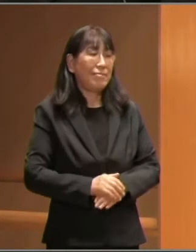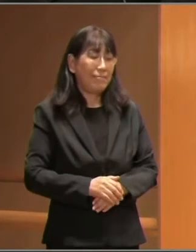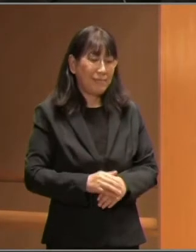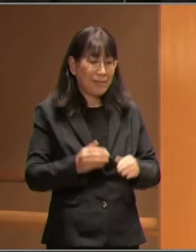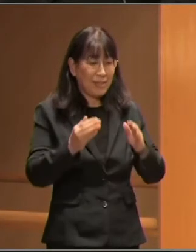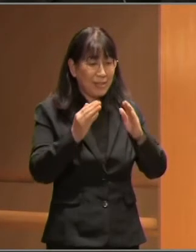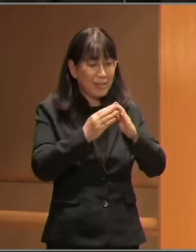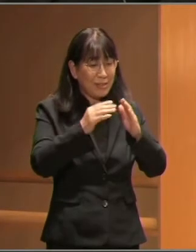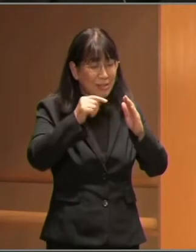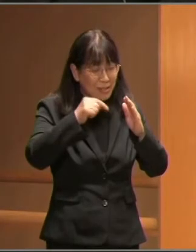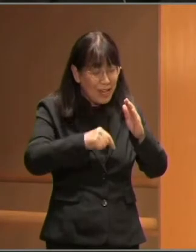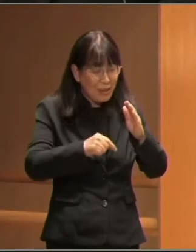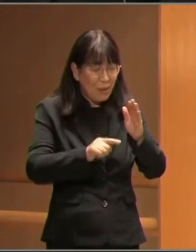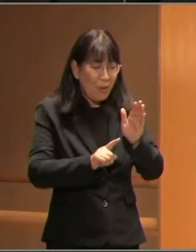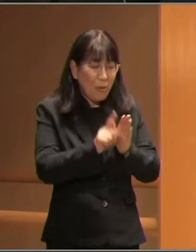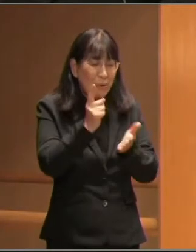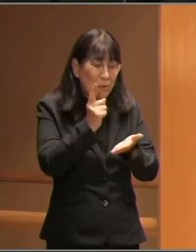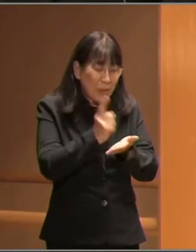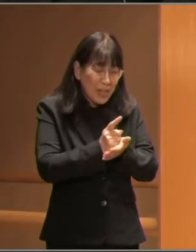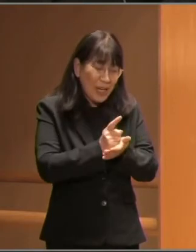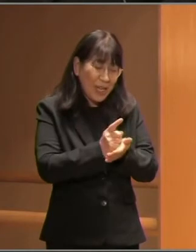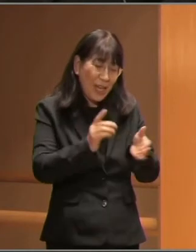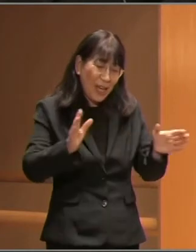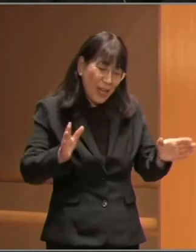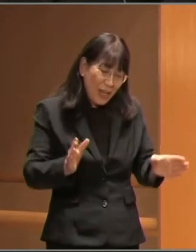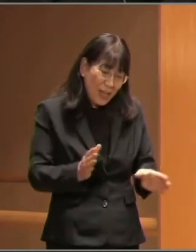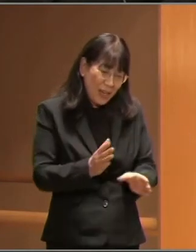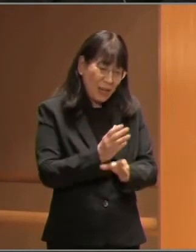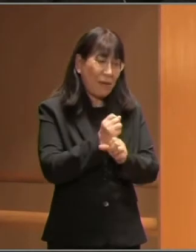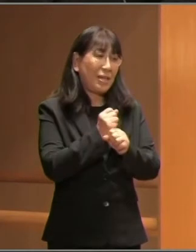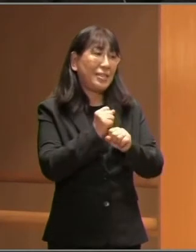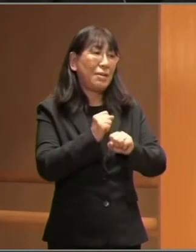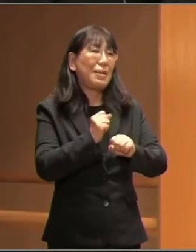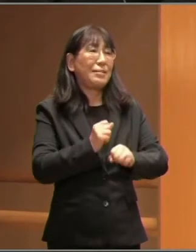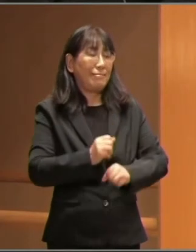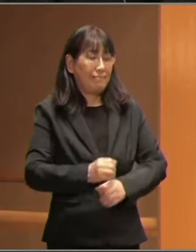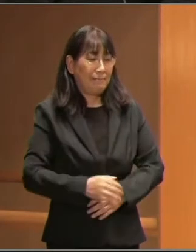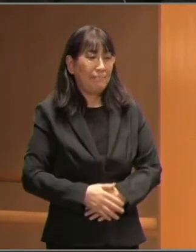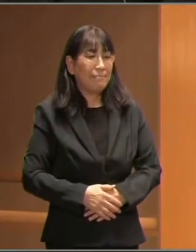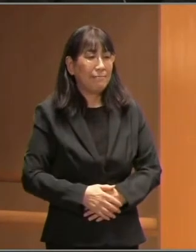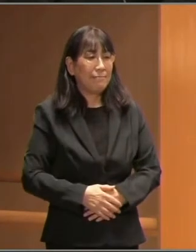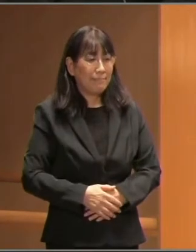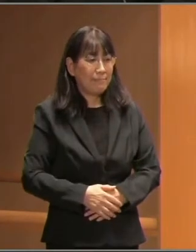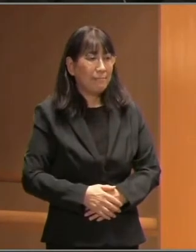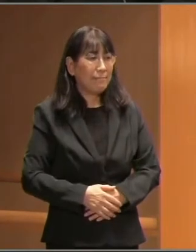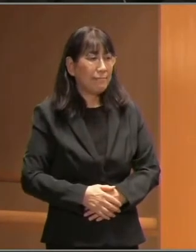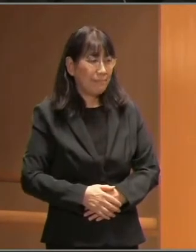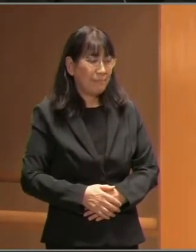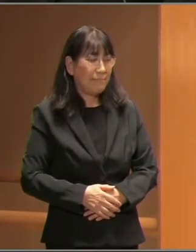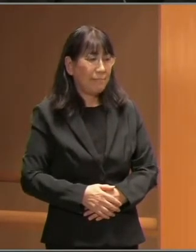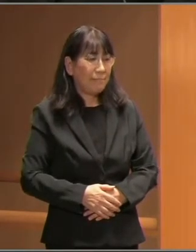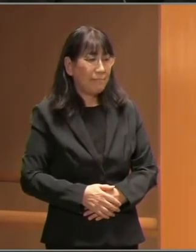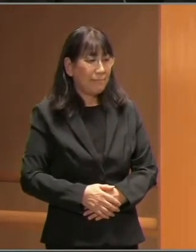without applying artificial heat. So we just use the room temperature to dry the paper.